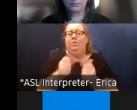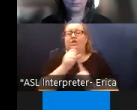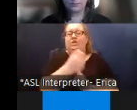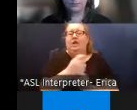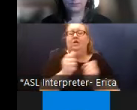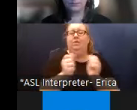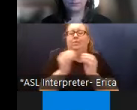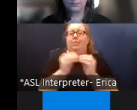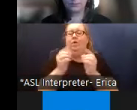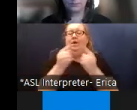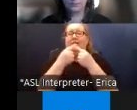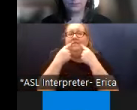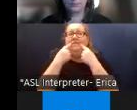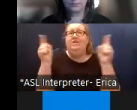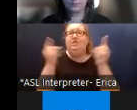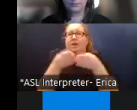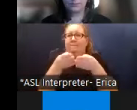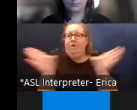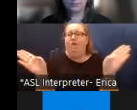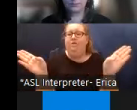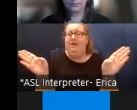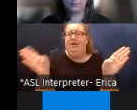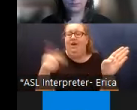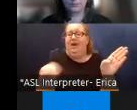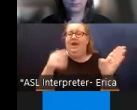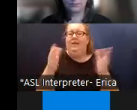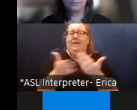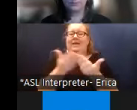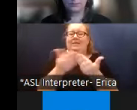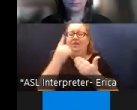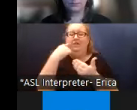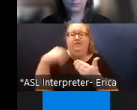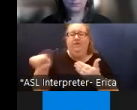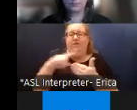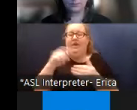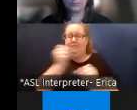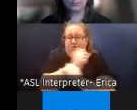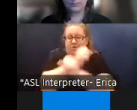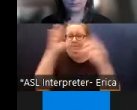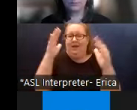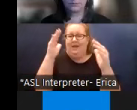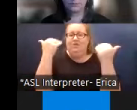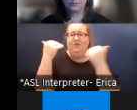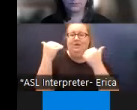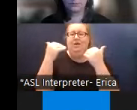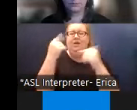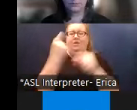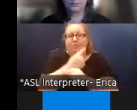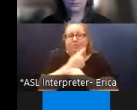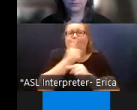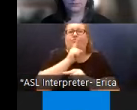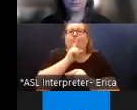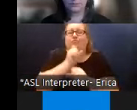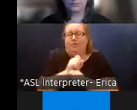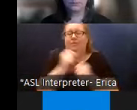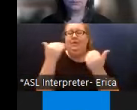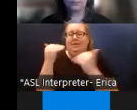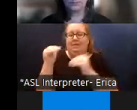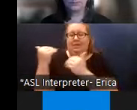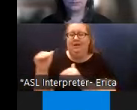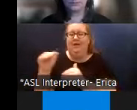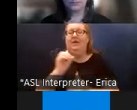broader scale, and it'll be easier for them to imagine like the practical implementation because they can put themselves in the position of, okay, well, I